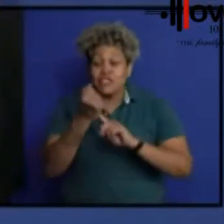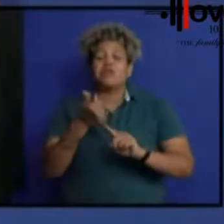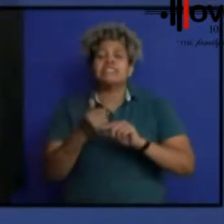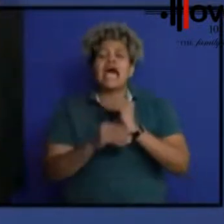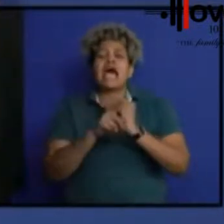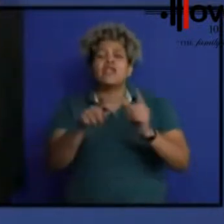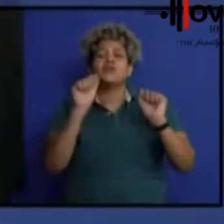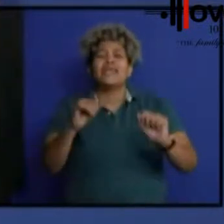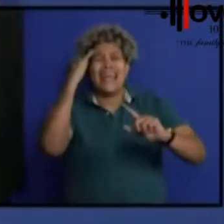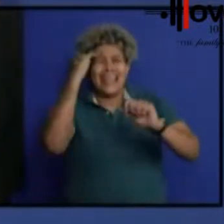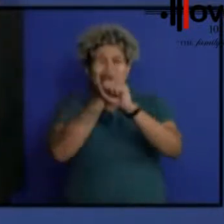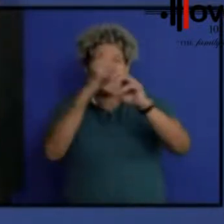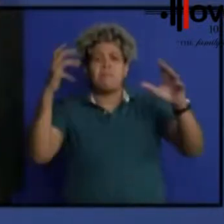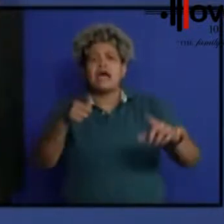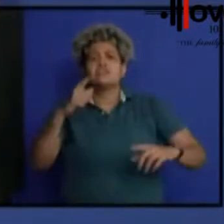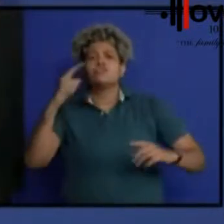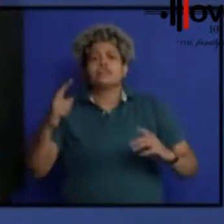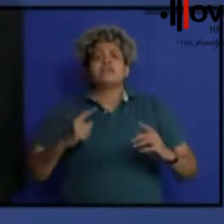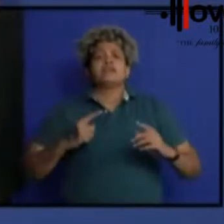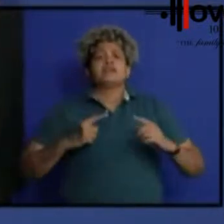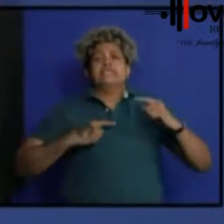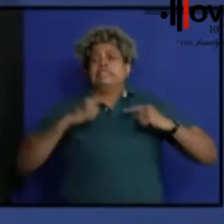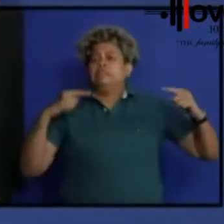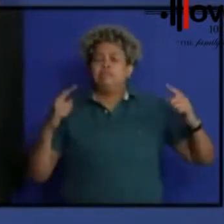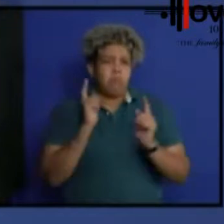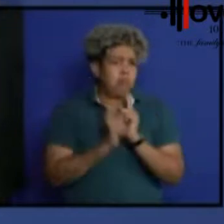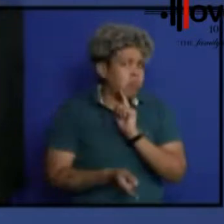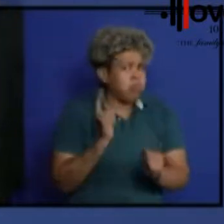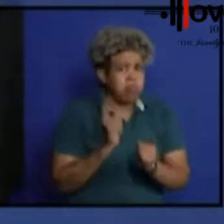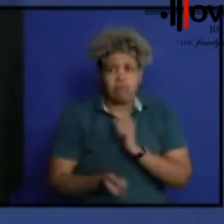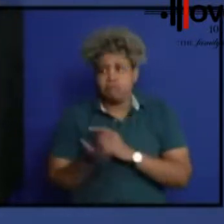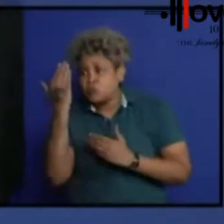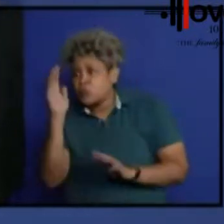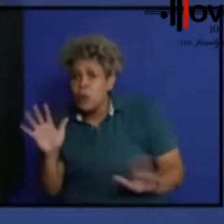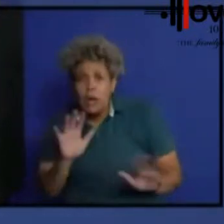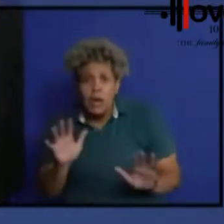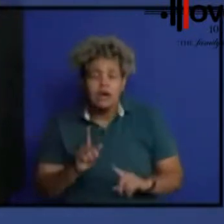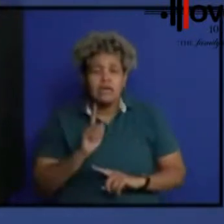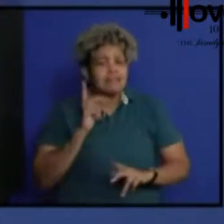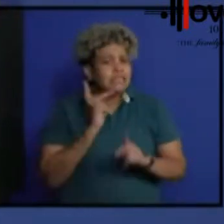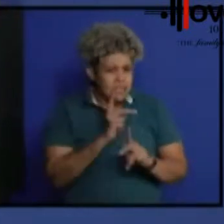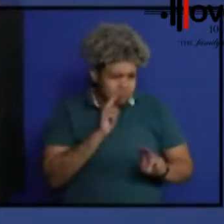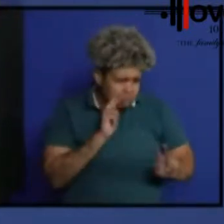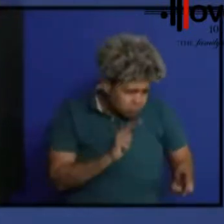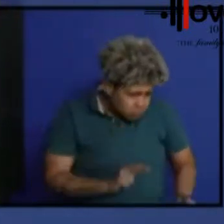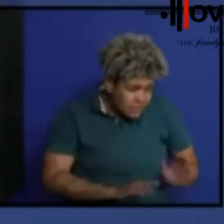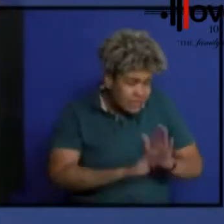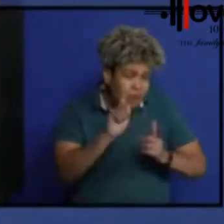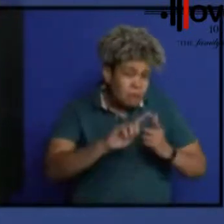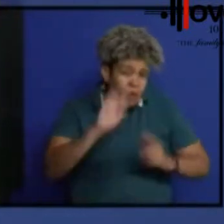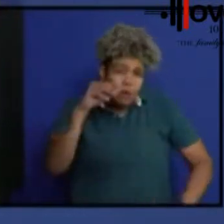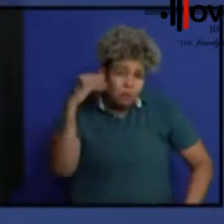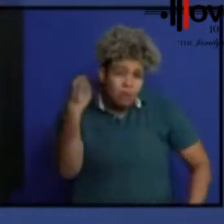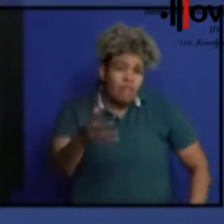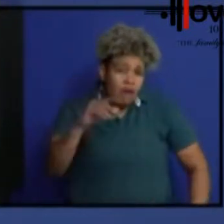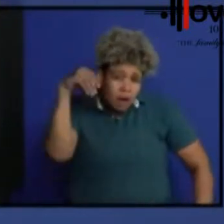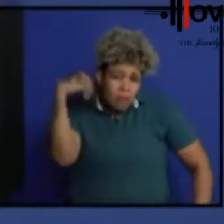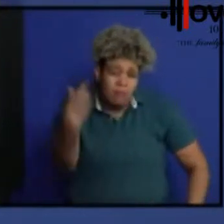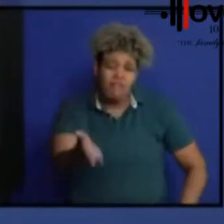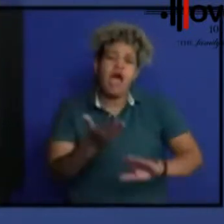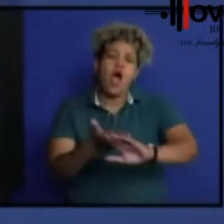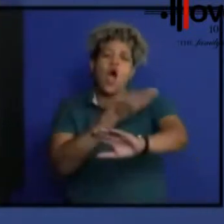as you can imagine, is dynamic, and the government continues to monitor developments and will provide regular